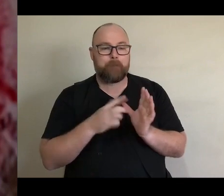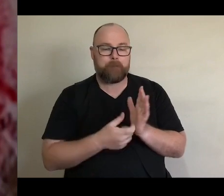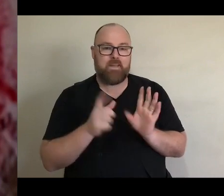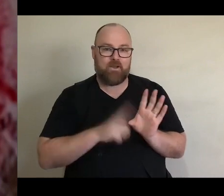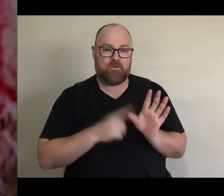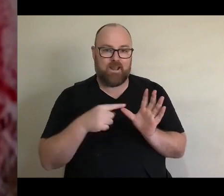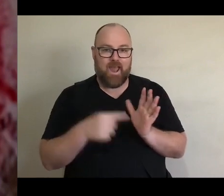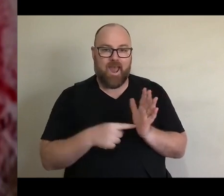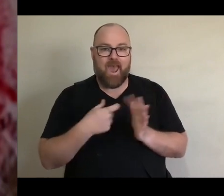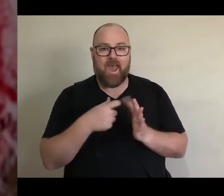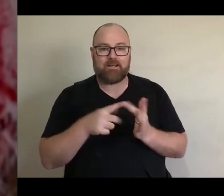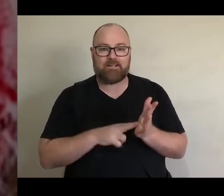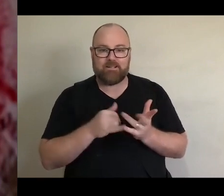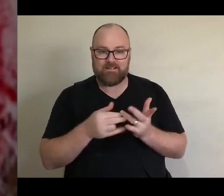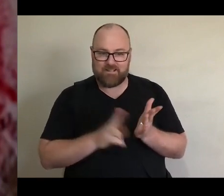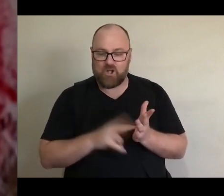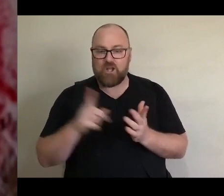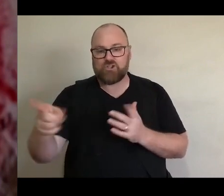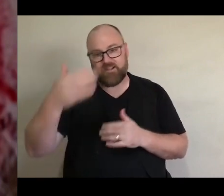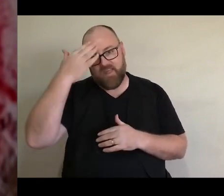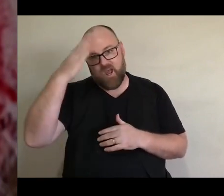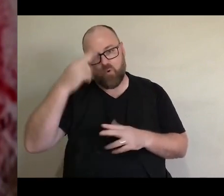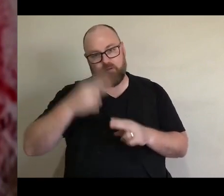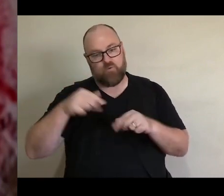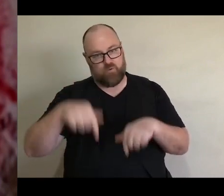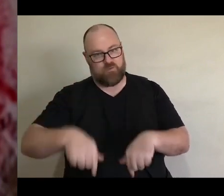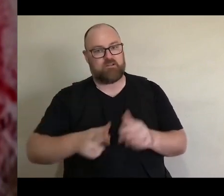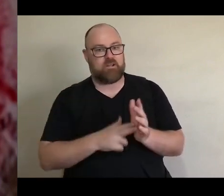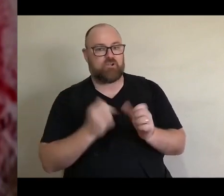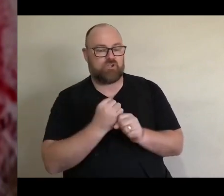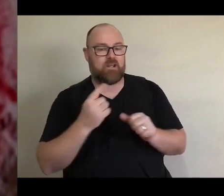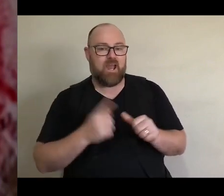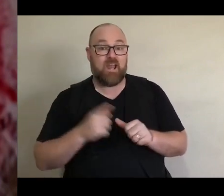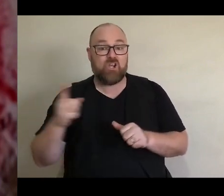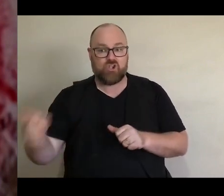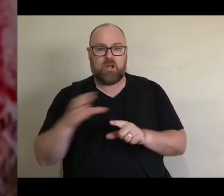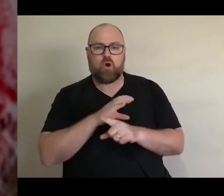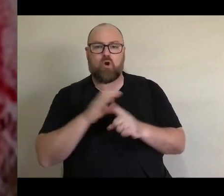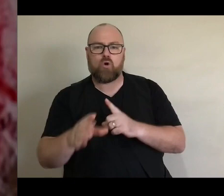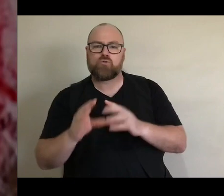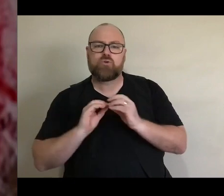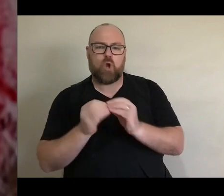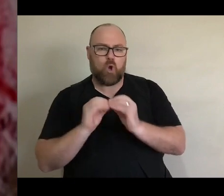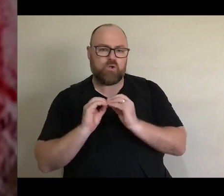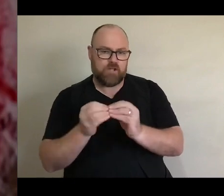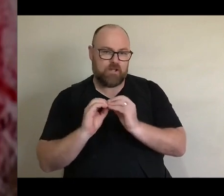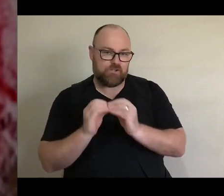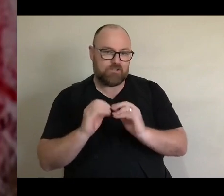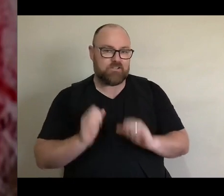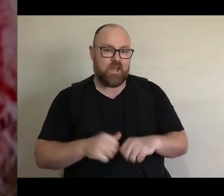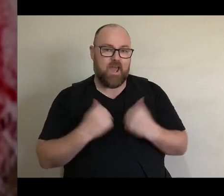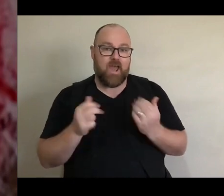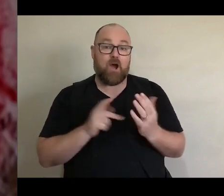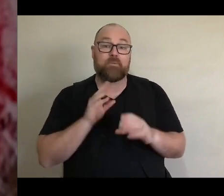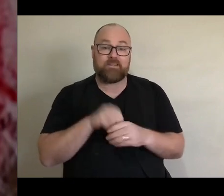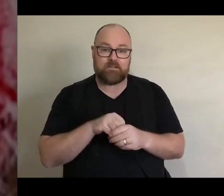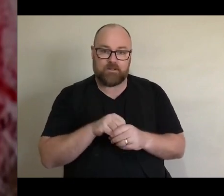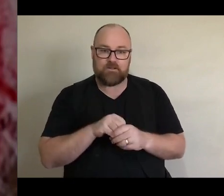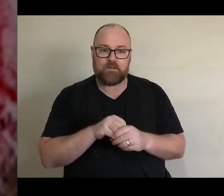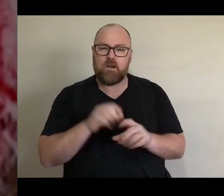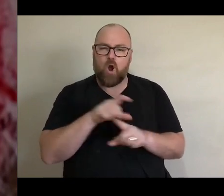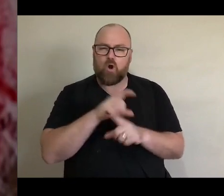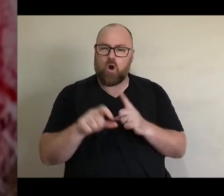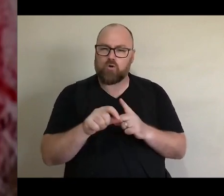National Gallery's Indigenous Arts Leadership Program, and she culturally negotiates our participants in a culturally informed way between those